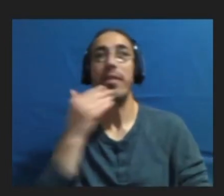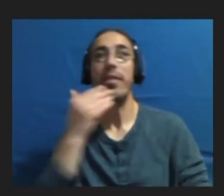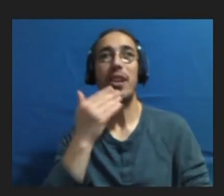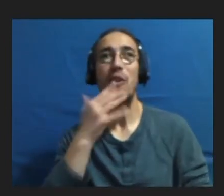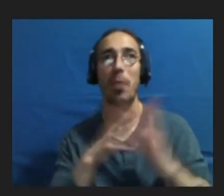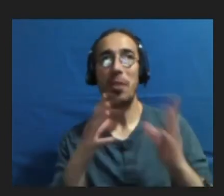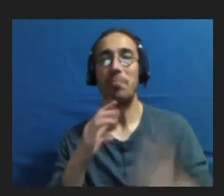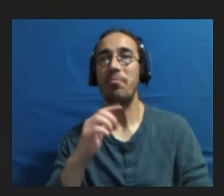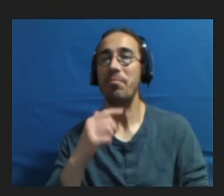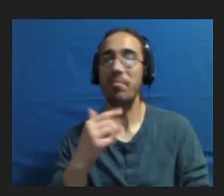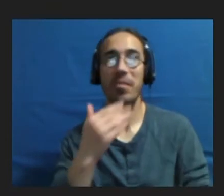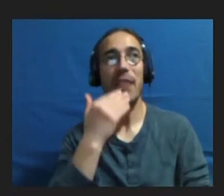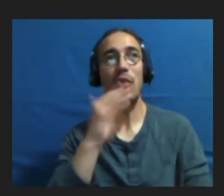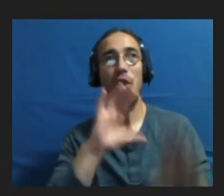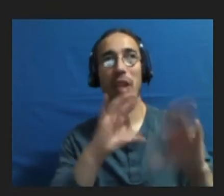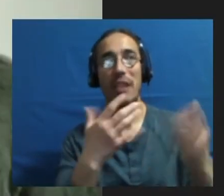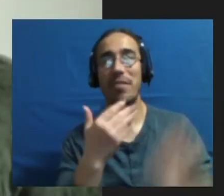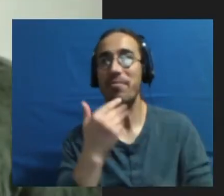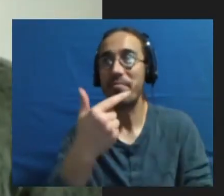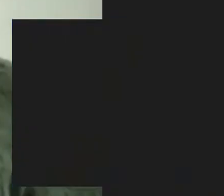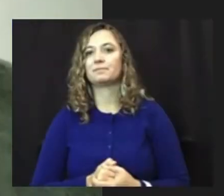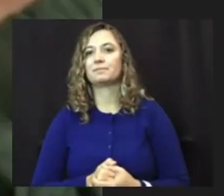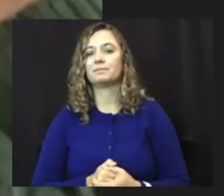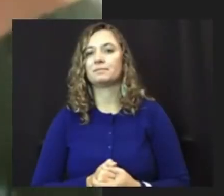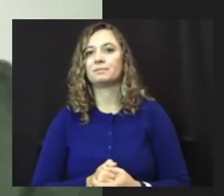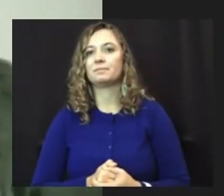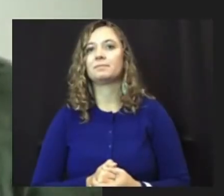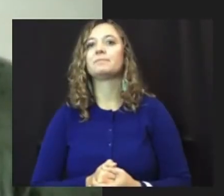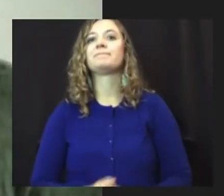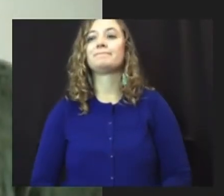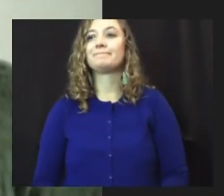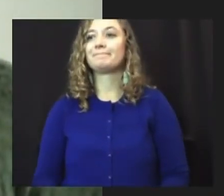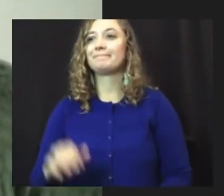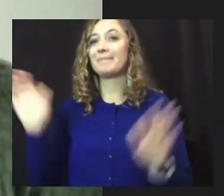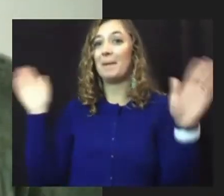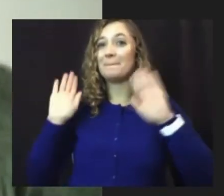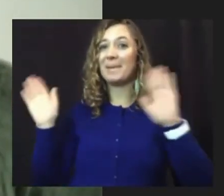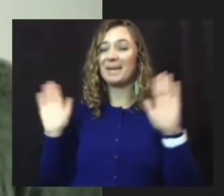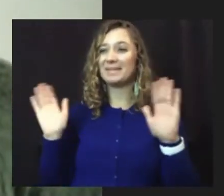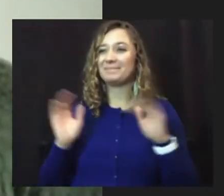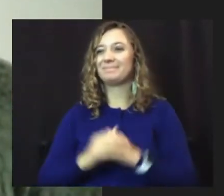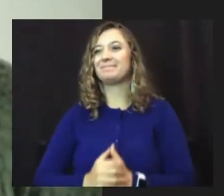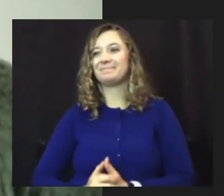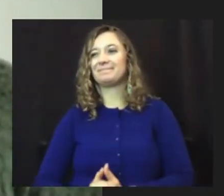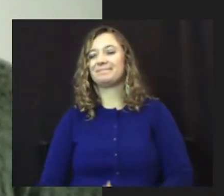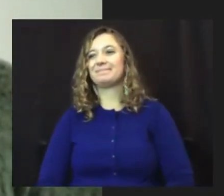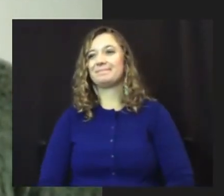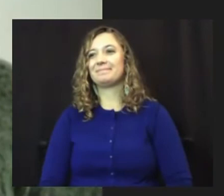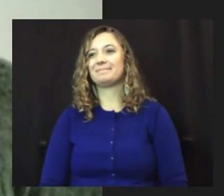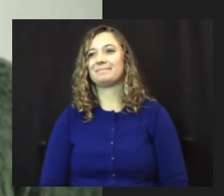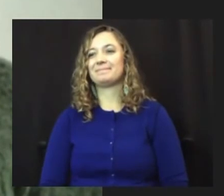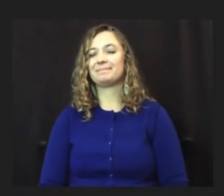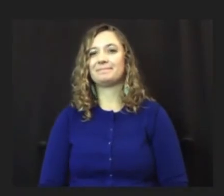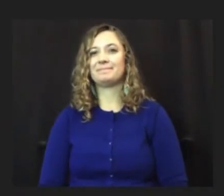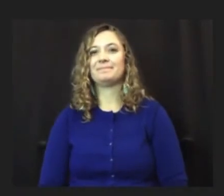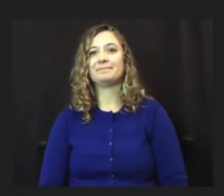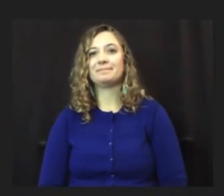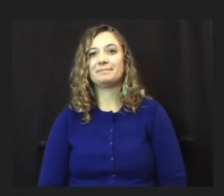Have a good class, Matthew. Thanks, Thank Matthew. you. Bye. Bye. Bye.